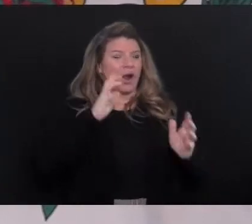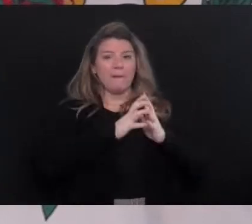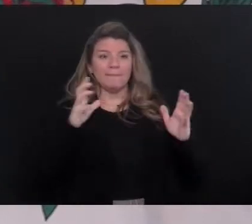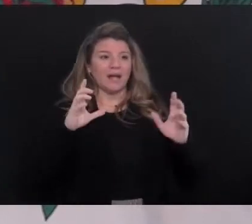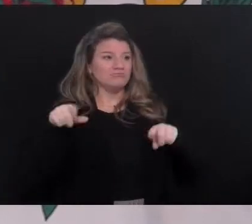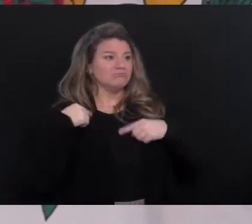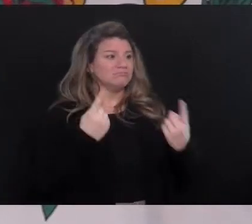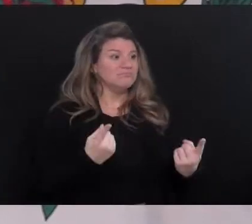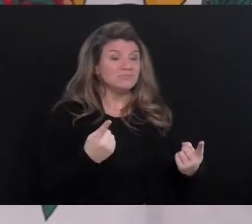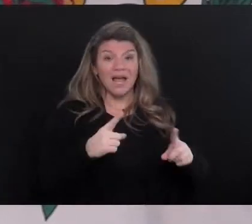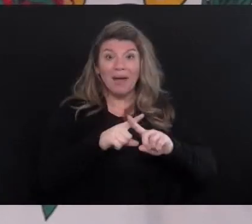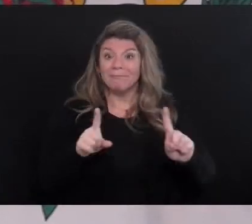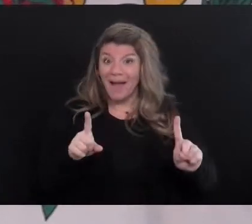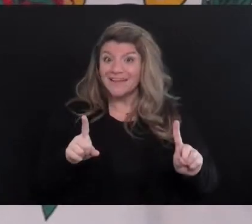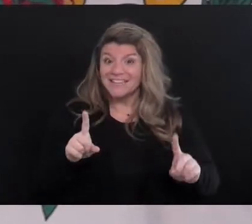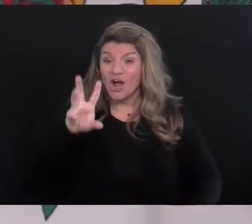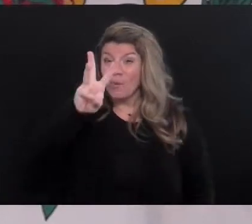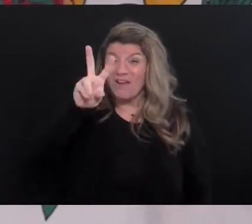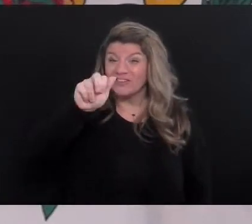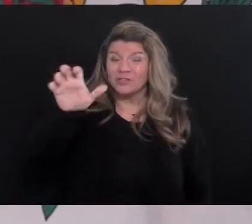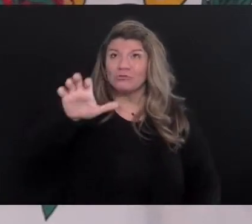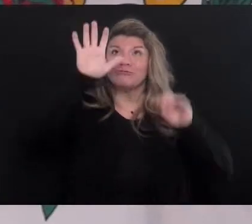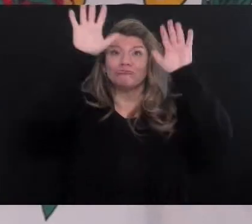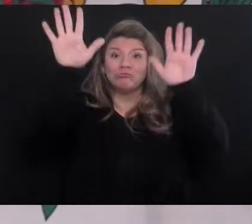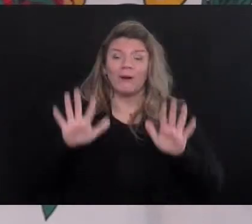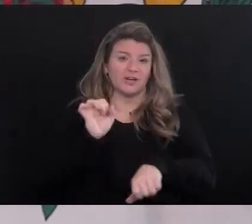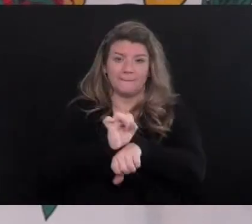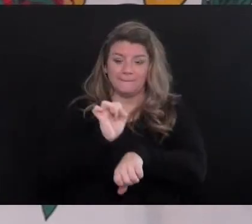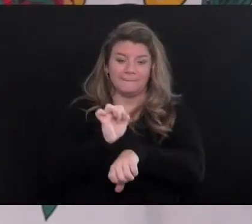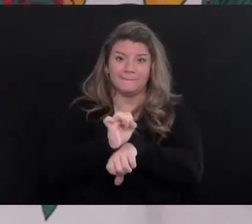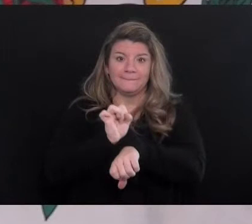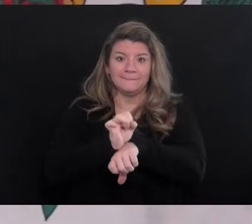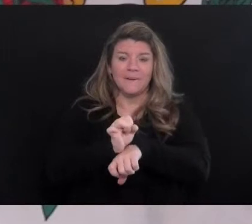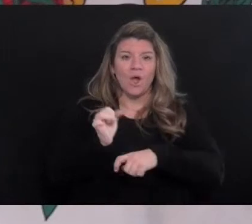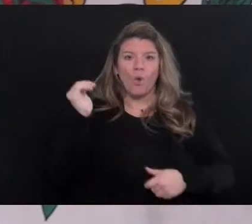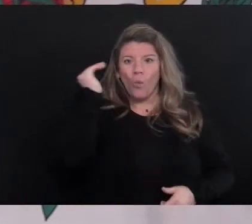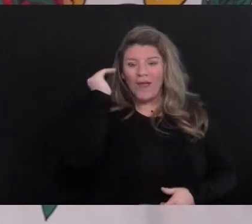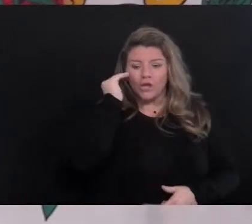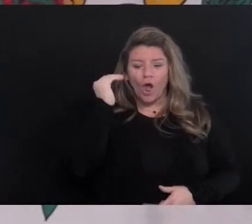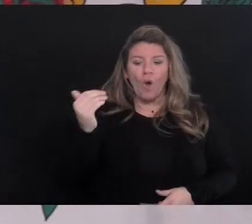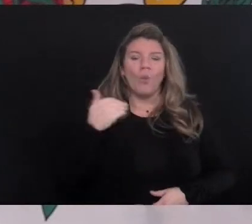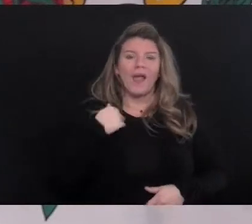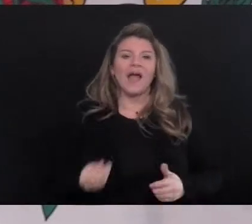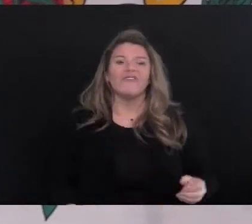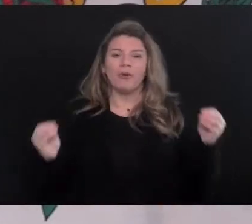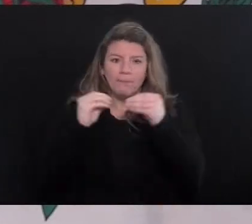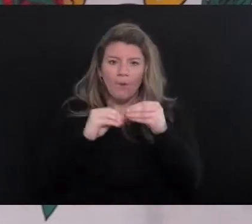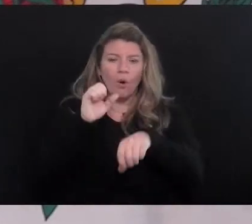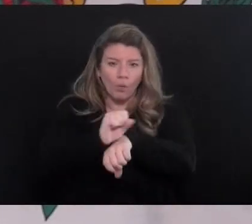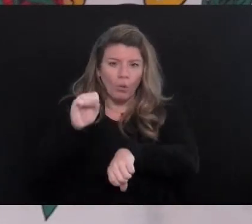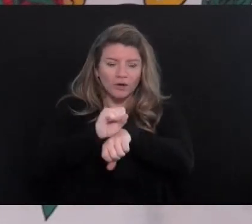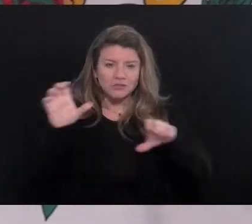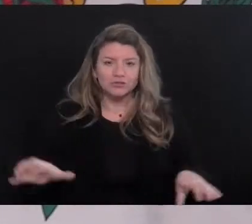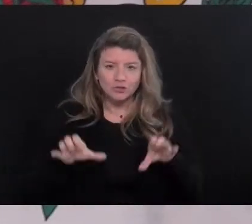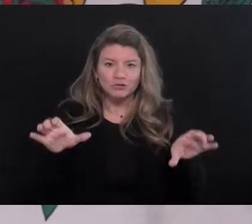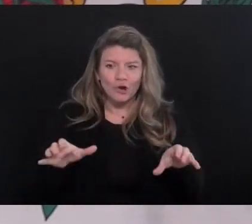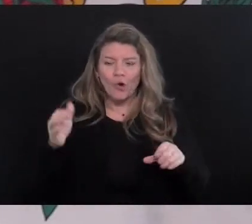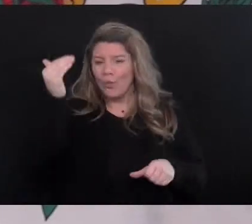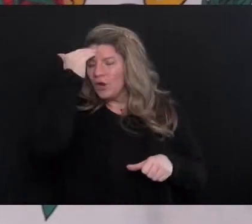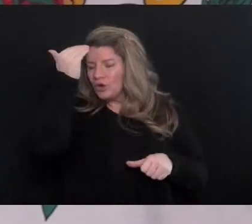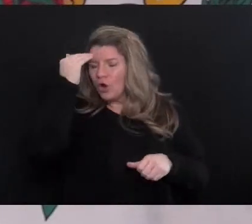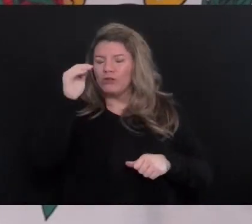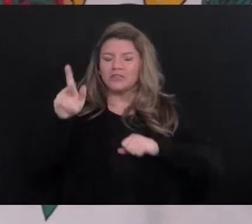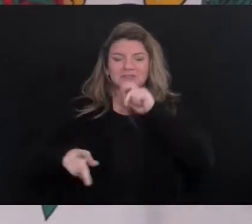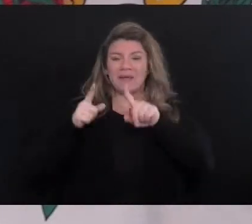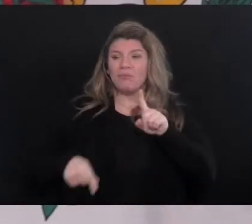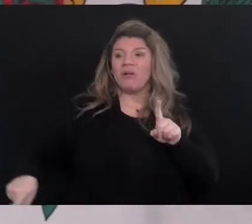killing it, doing absolutely fantastic. We know there's all kinds more to do. We know there's still people out there that are